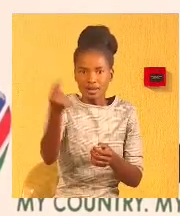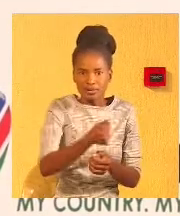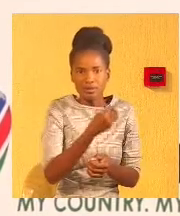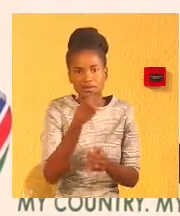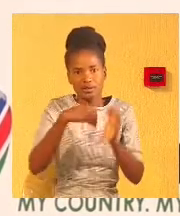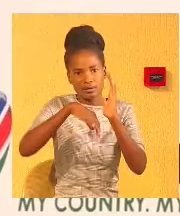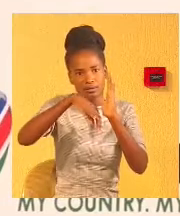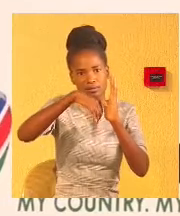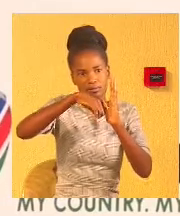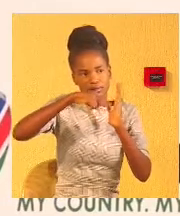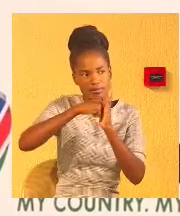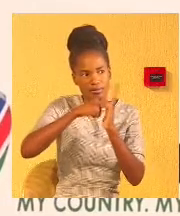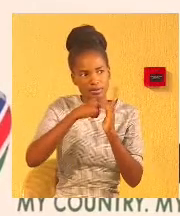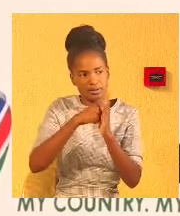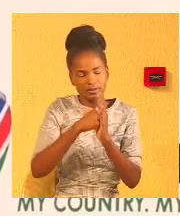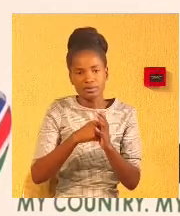ox, ready